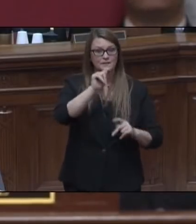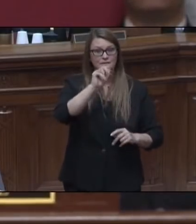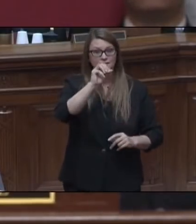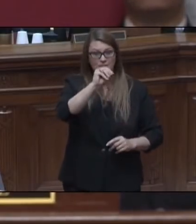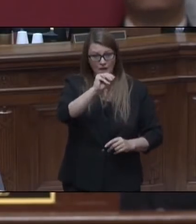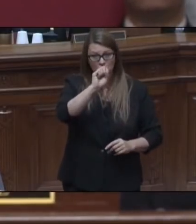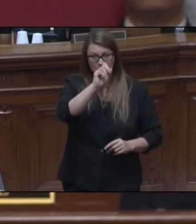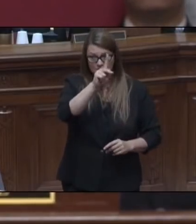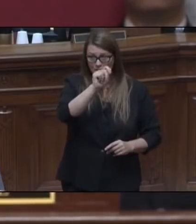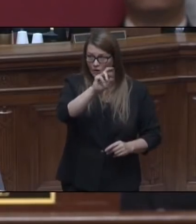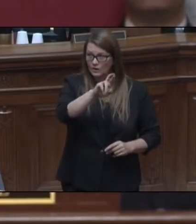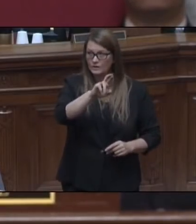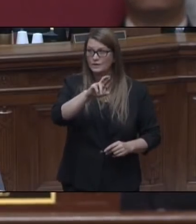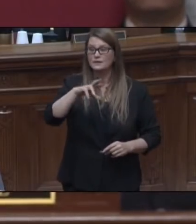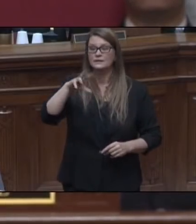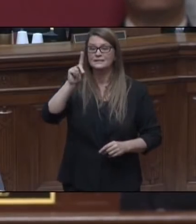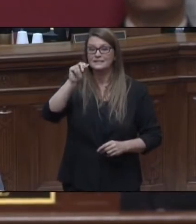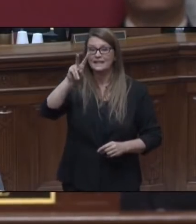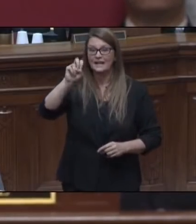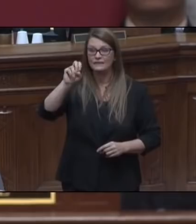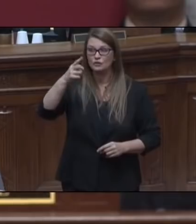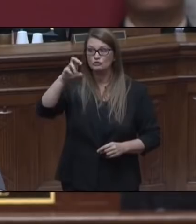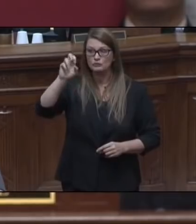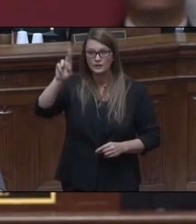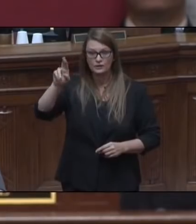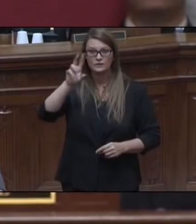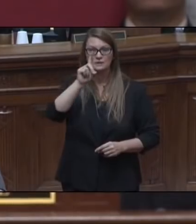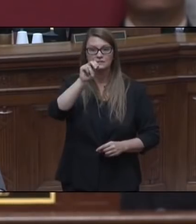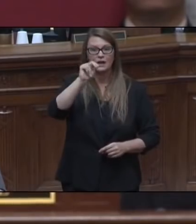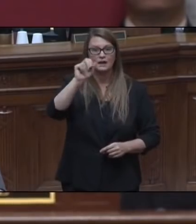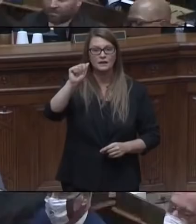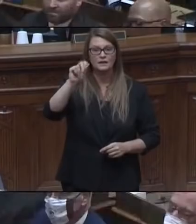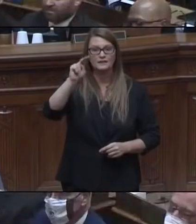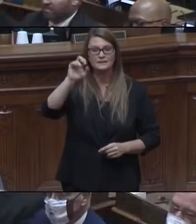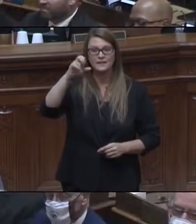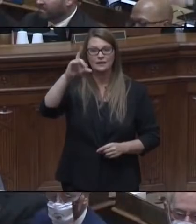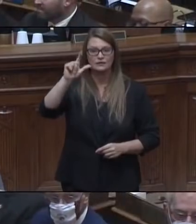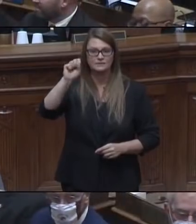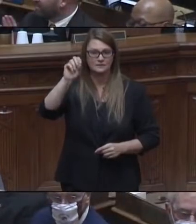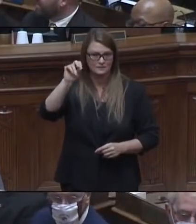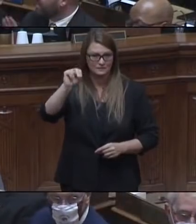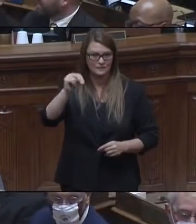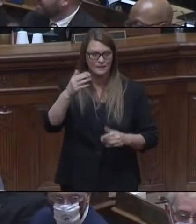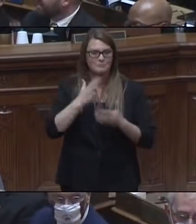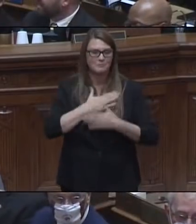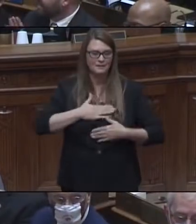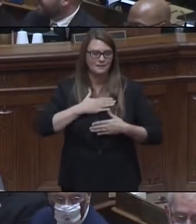Scar, Dan Greer, and Donald Nickerson. Please give them a round of applause, too.